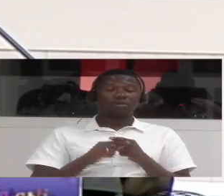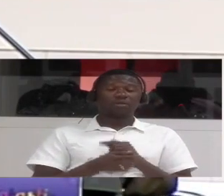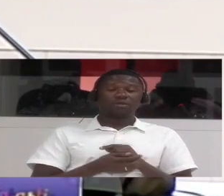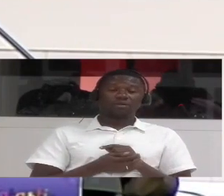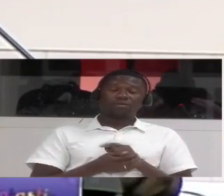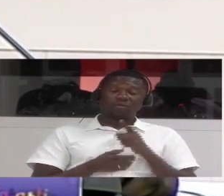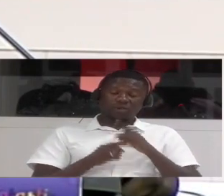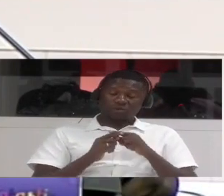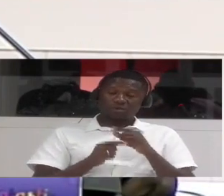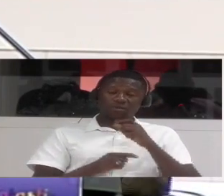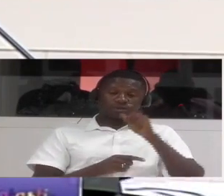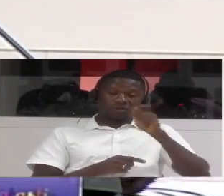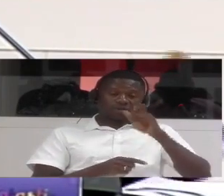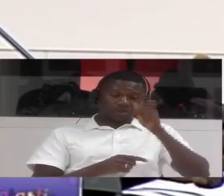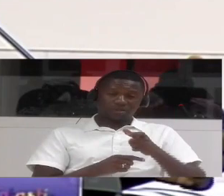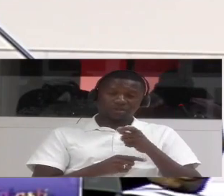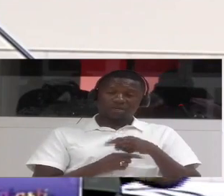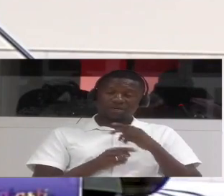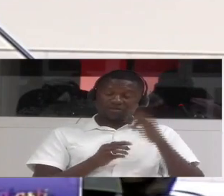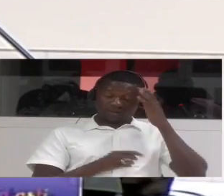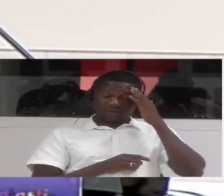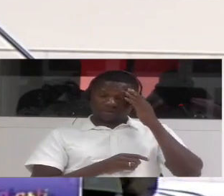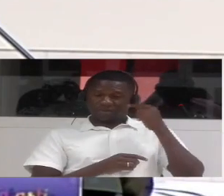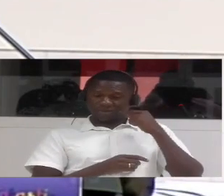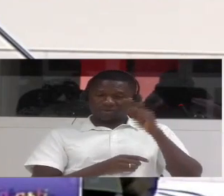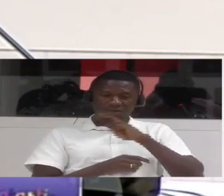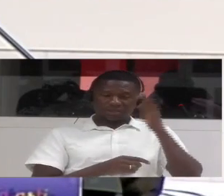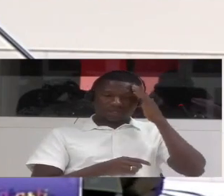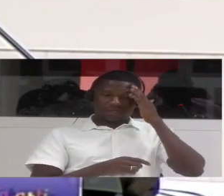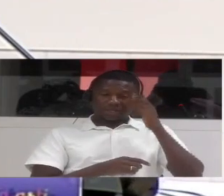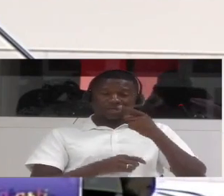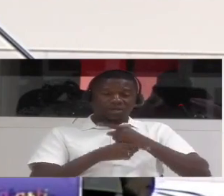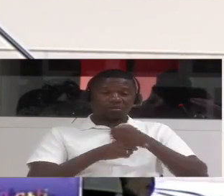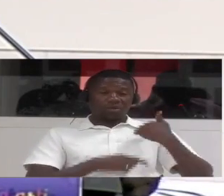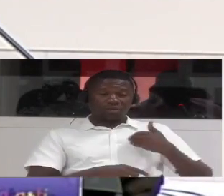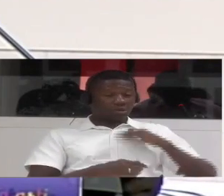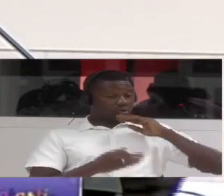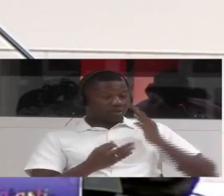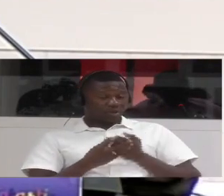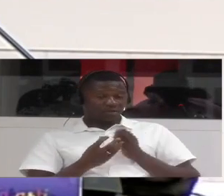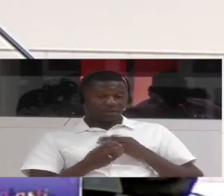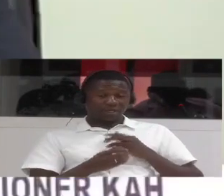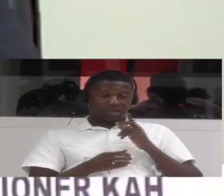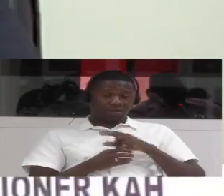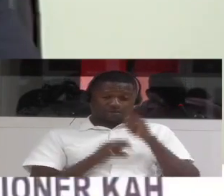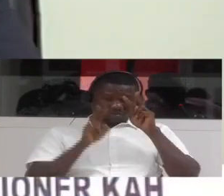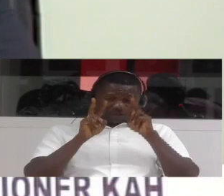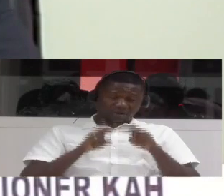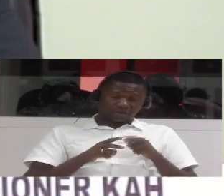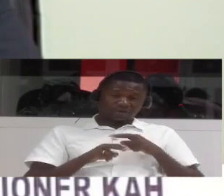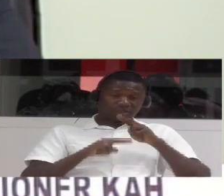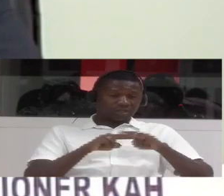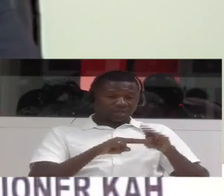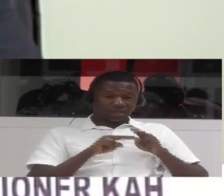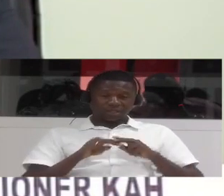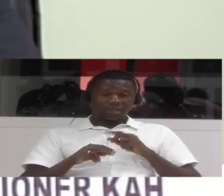fact, at some point, I don't even think Gambians believed in the ordinary decency of sitting